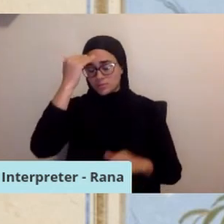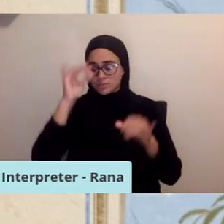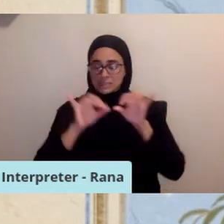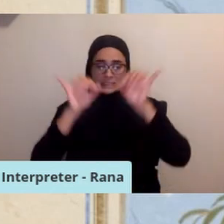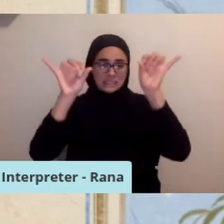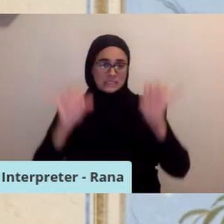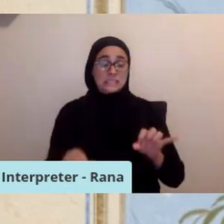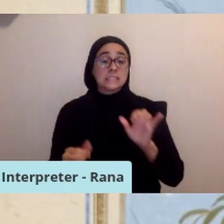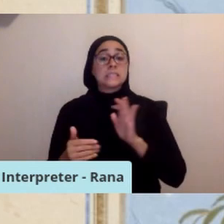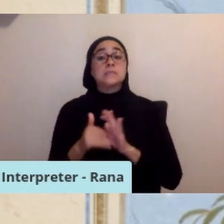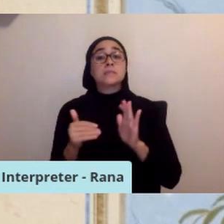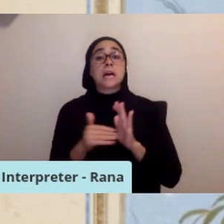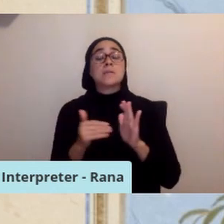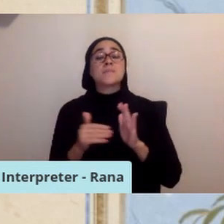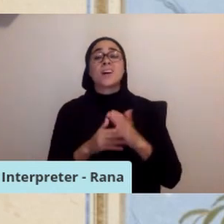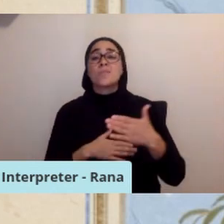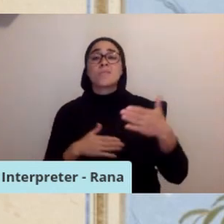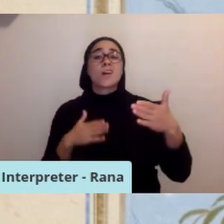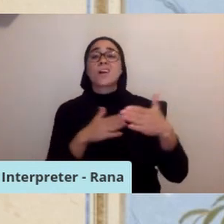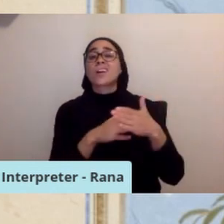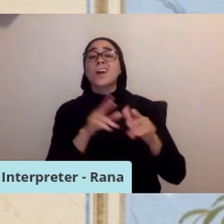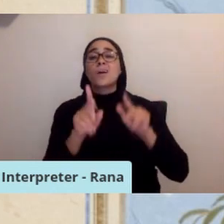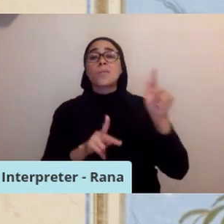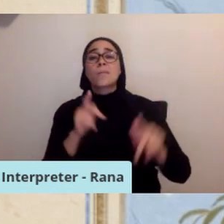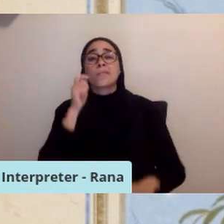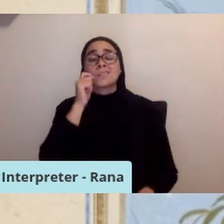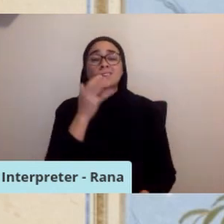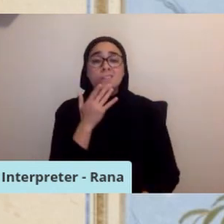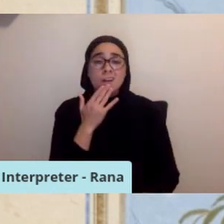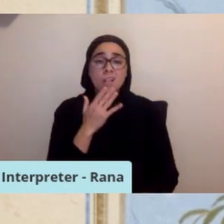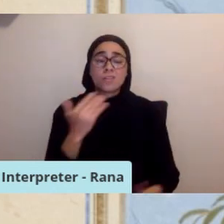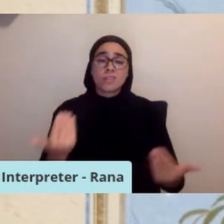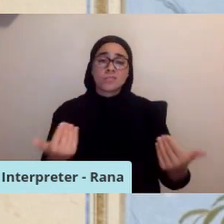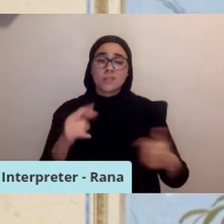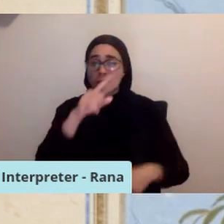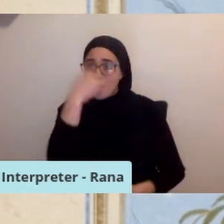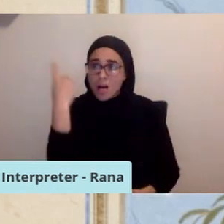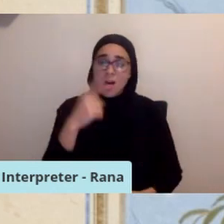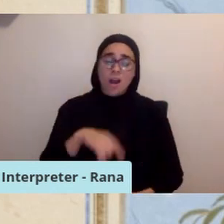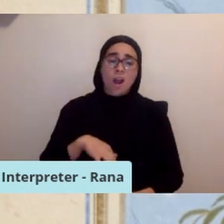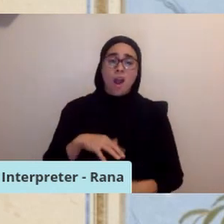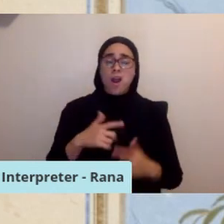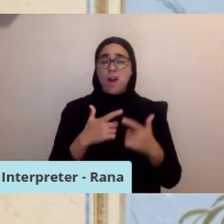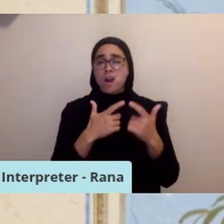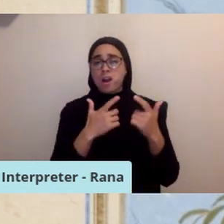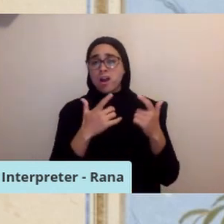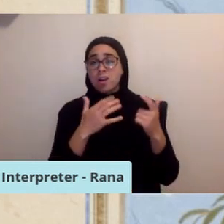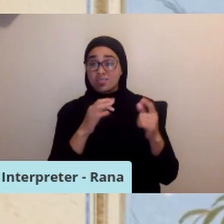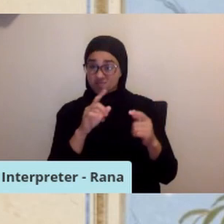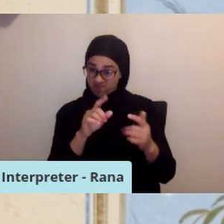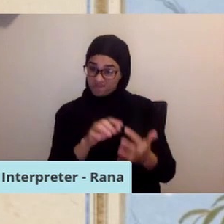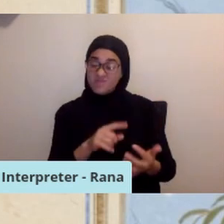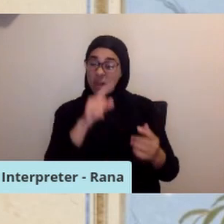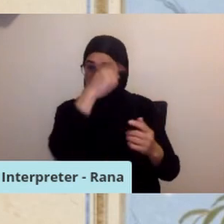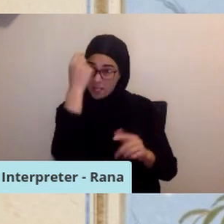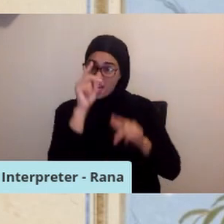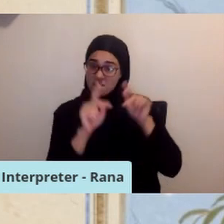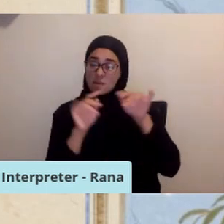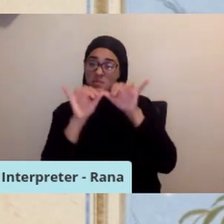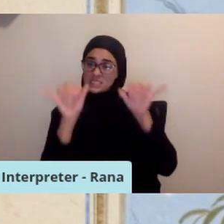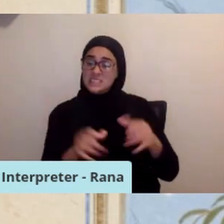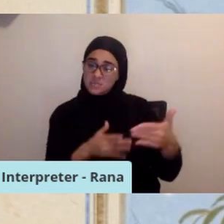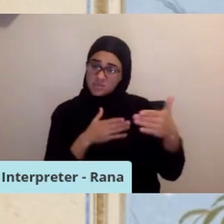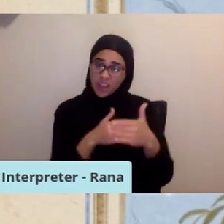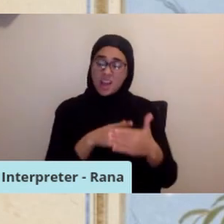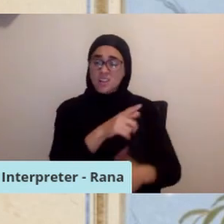is biased against people of color, against certainly black persons of color,